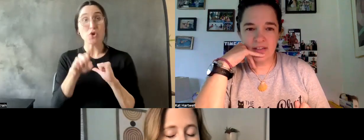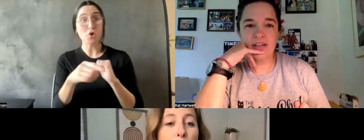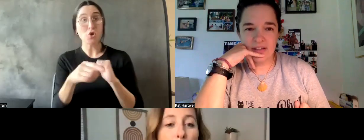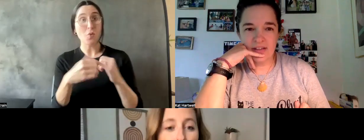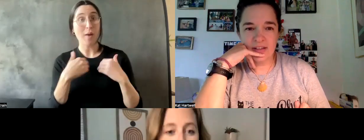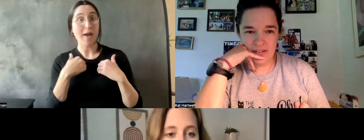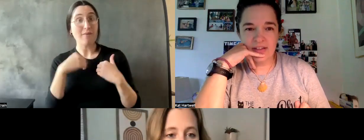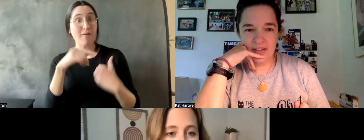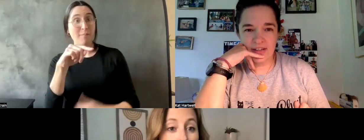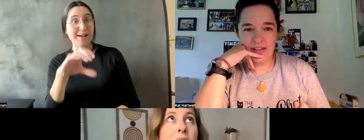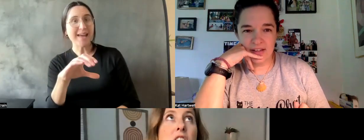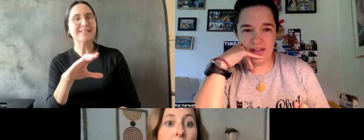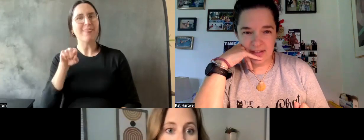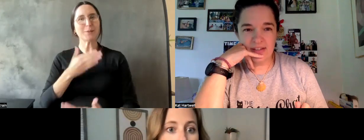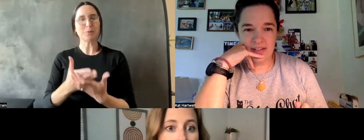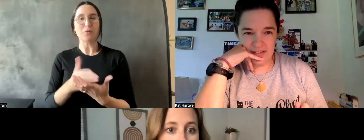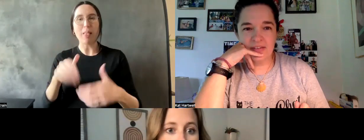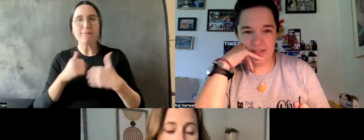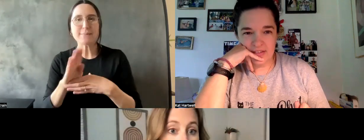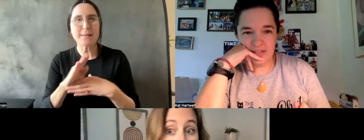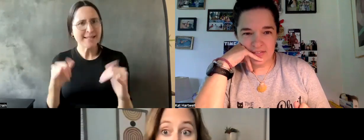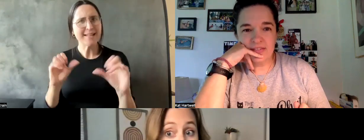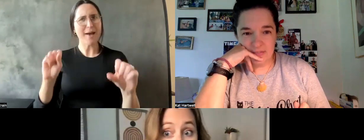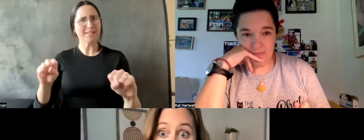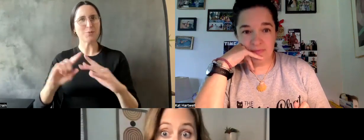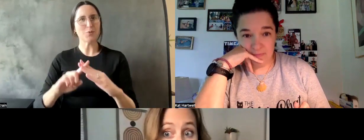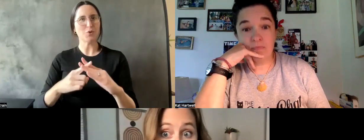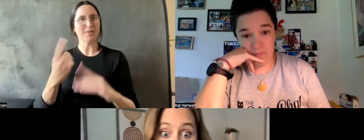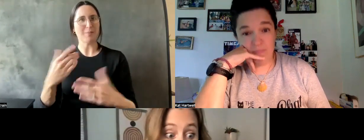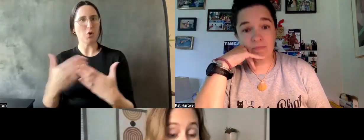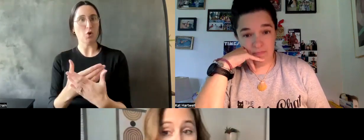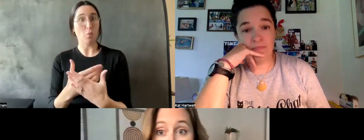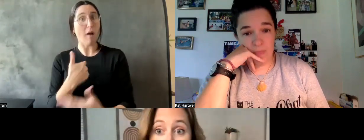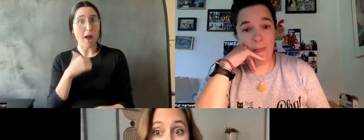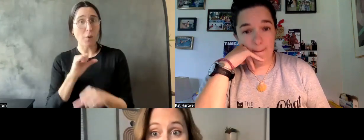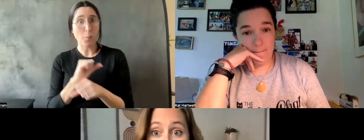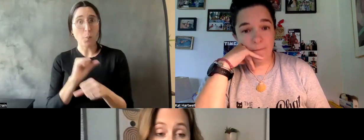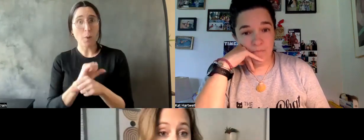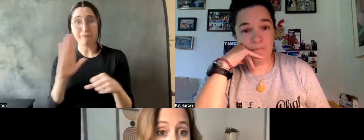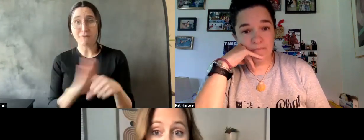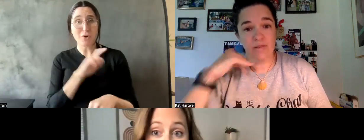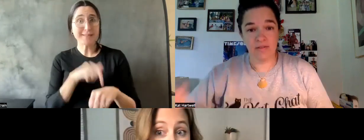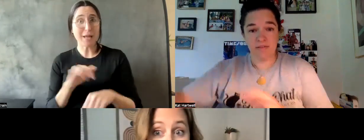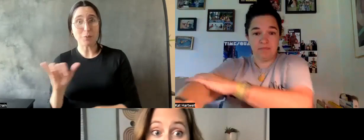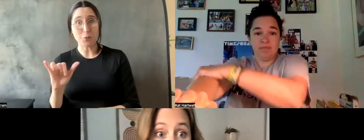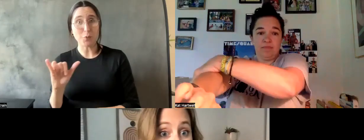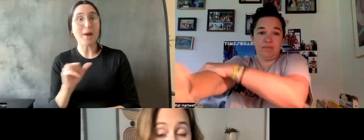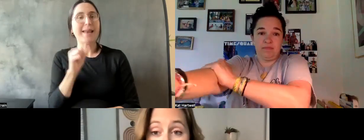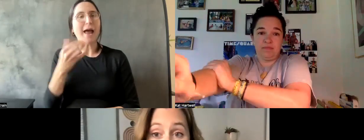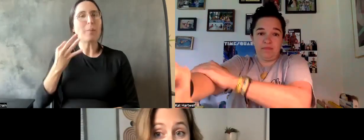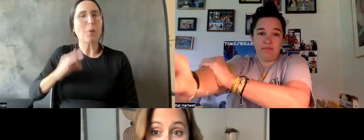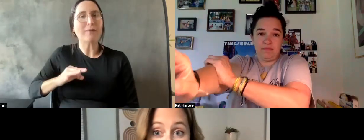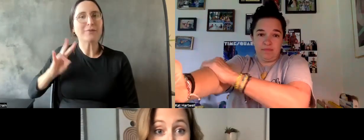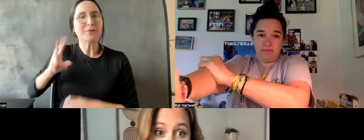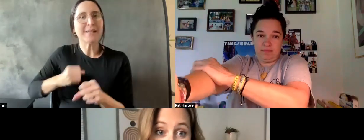even when you have a lot going on in your life. I have a full-time job too. I've been working in the nonprofit world for 7 years. I